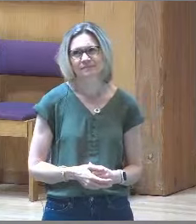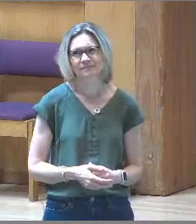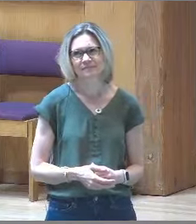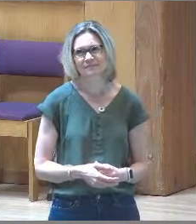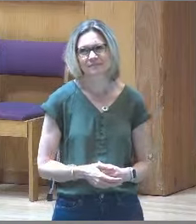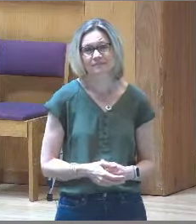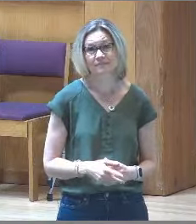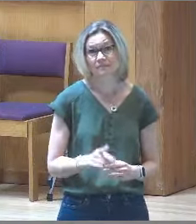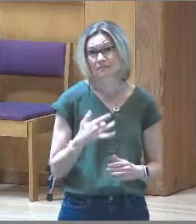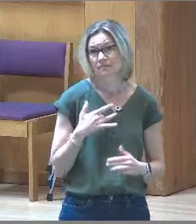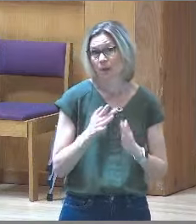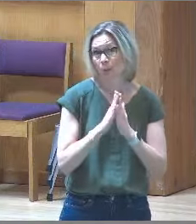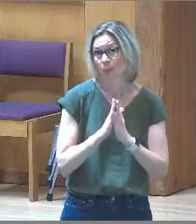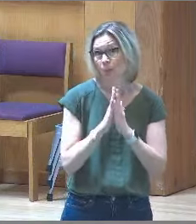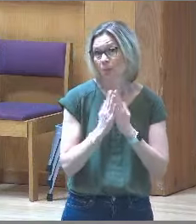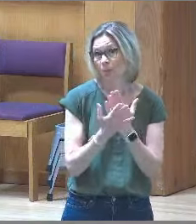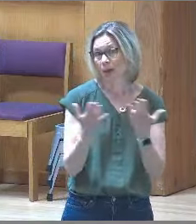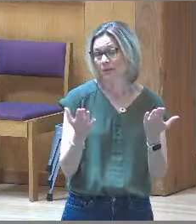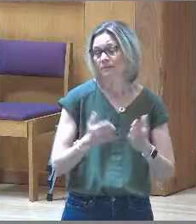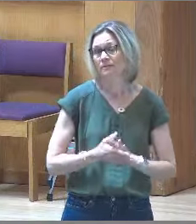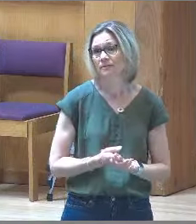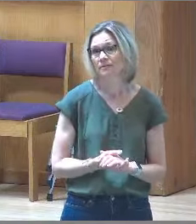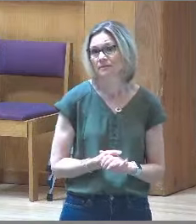What do you pray for?